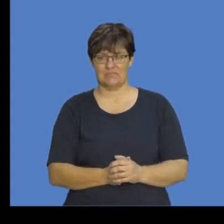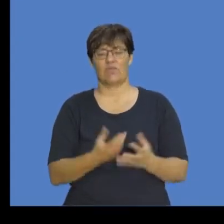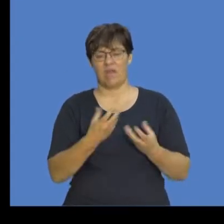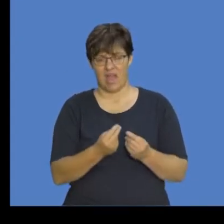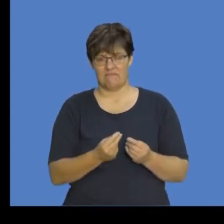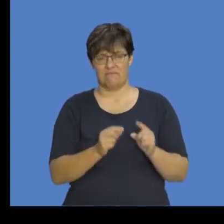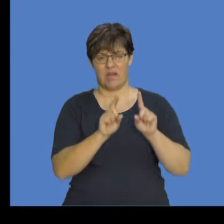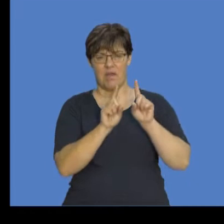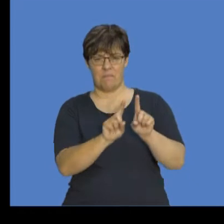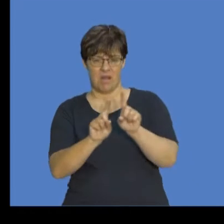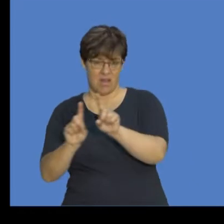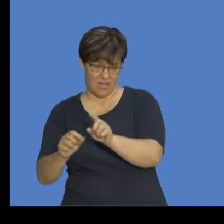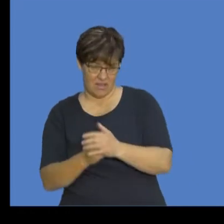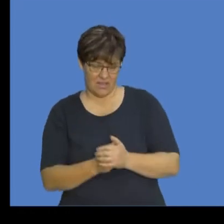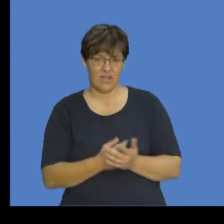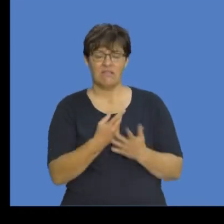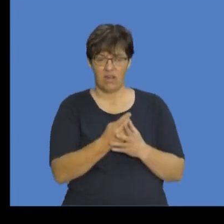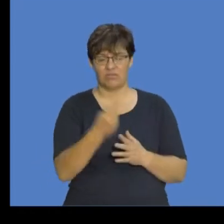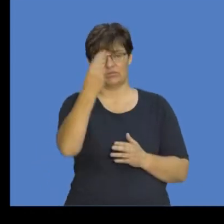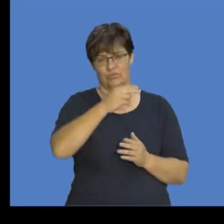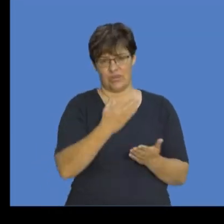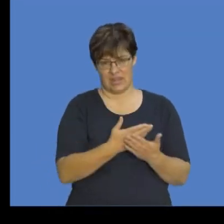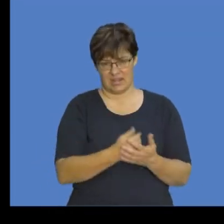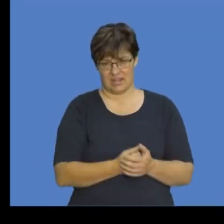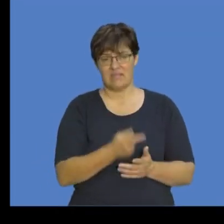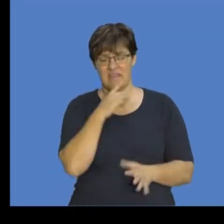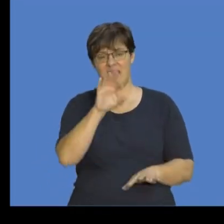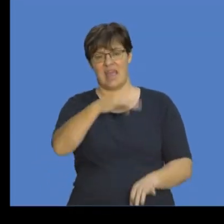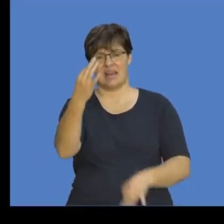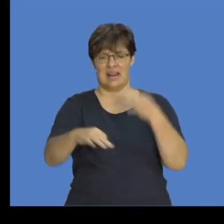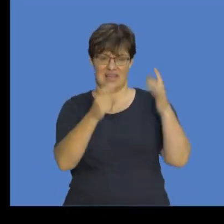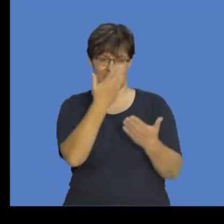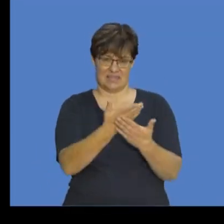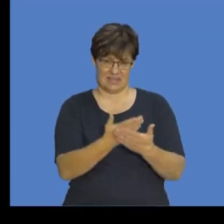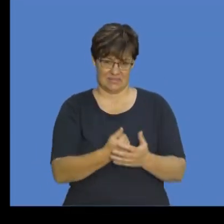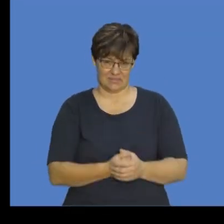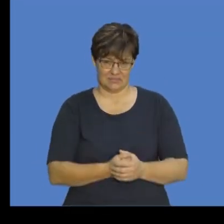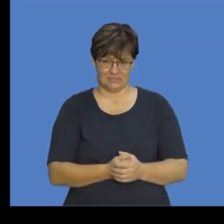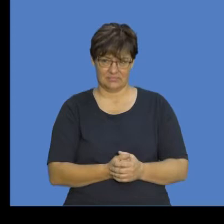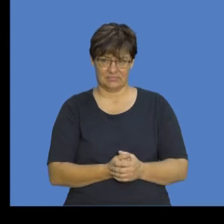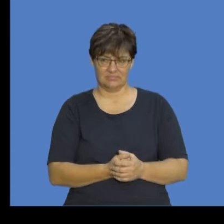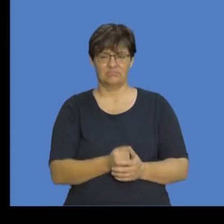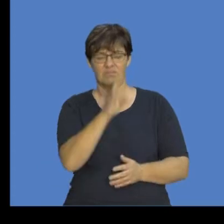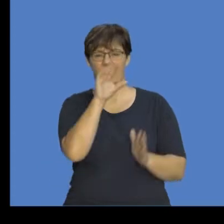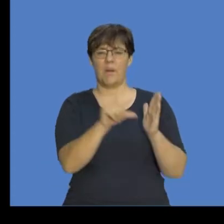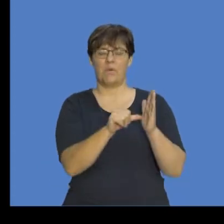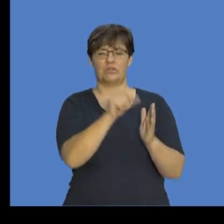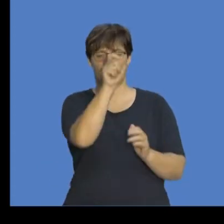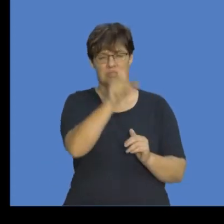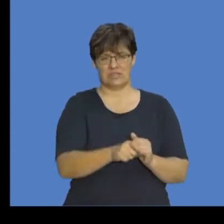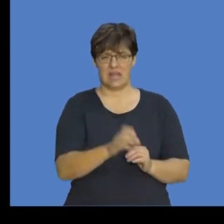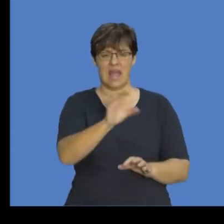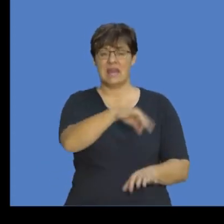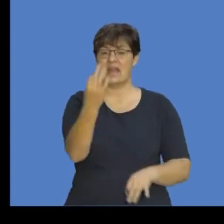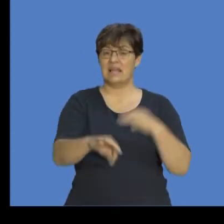And a bar graph also can be drawn to us and we can really analyze that. So let's look at some